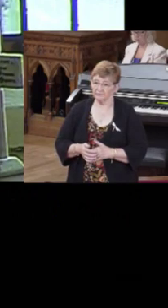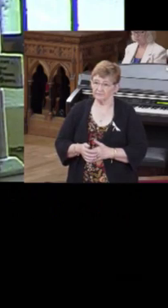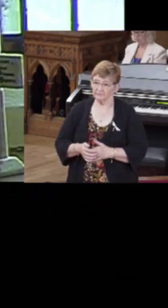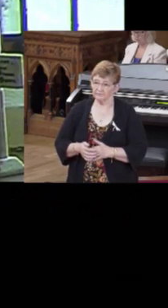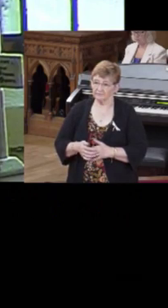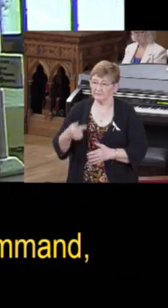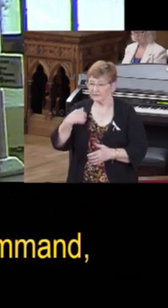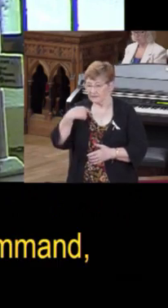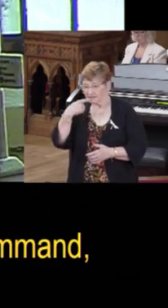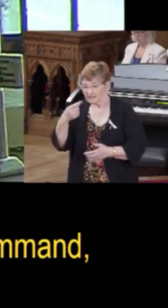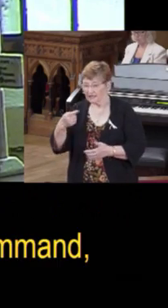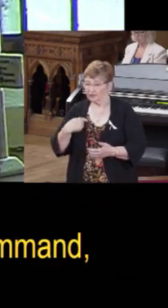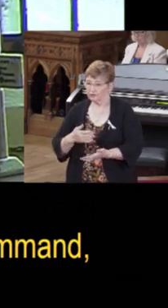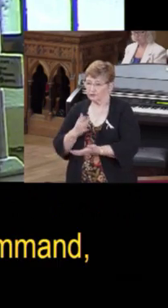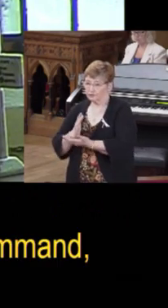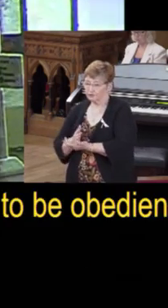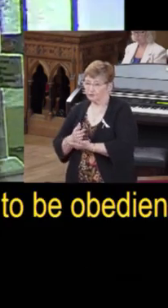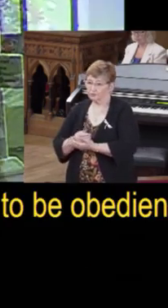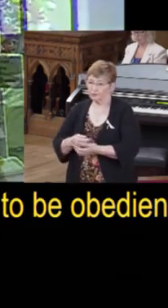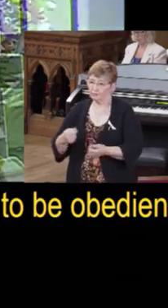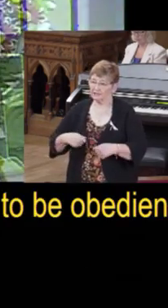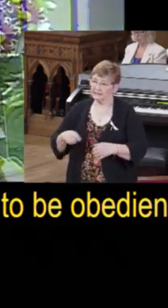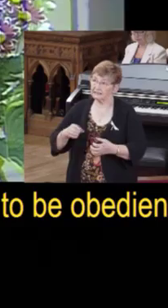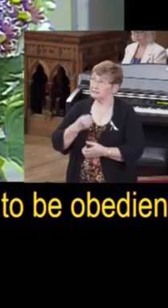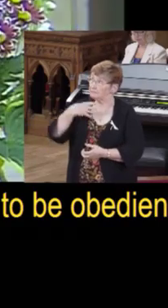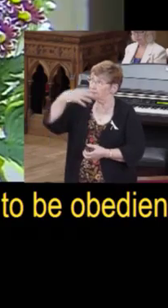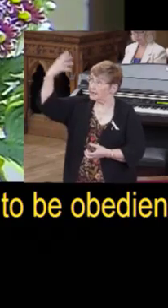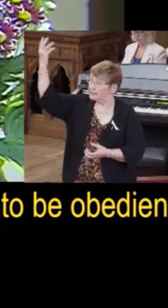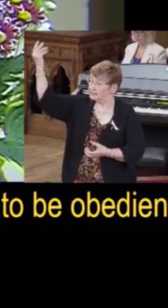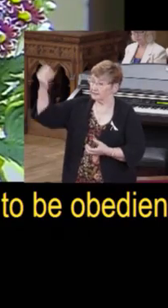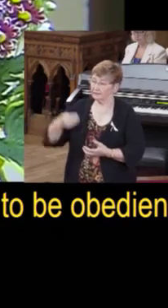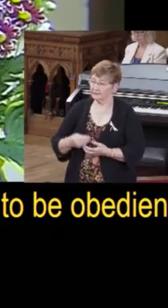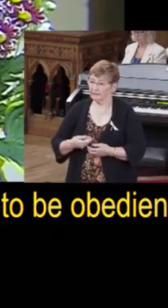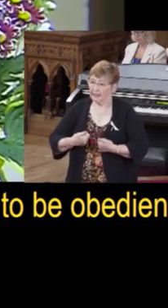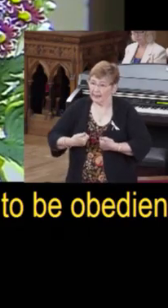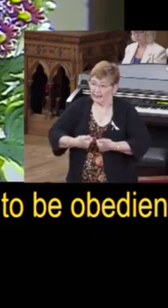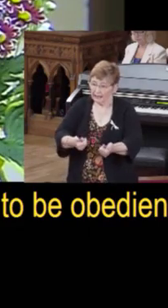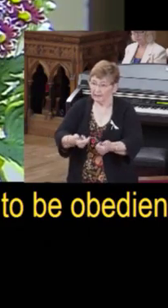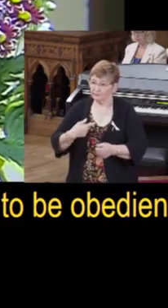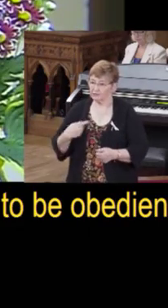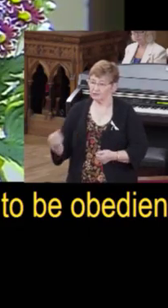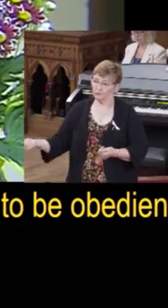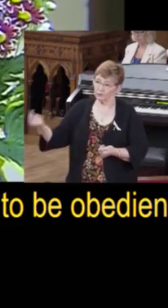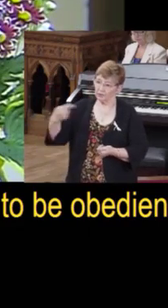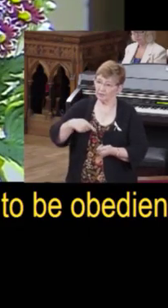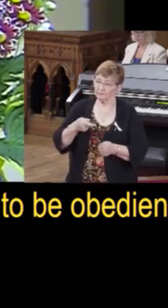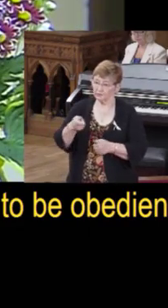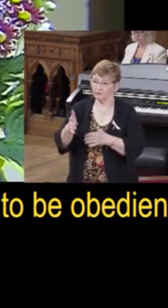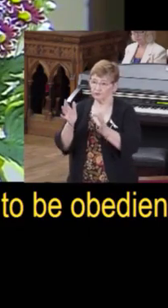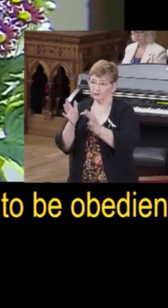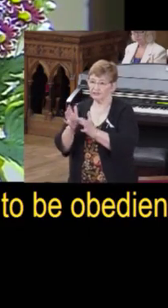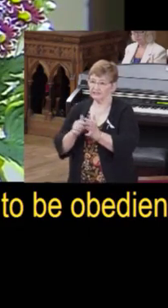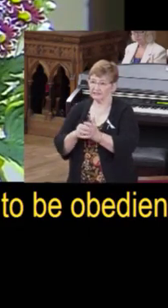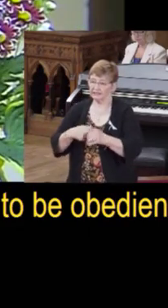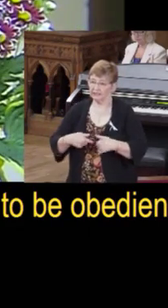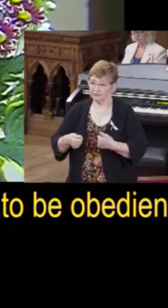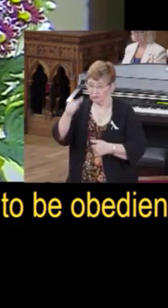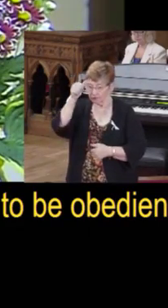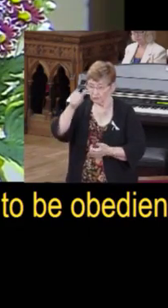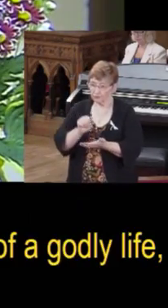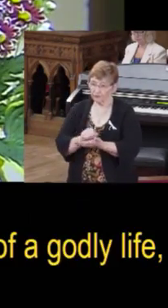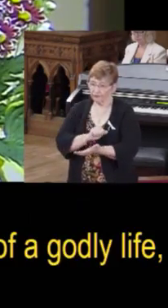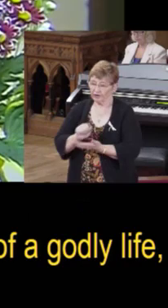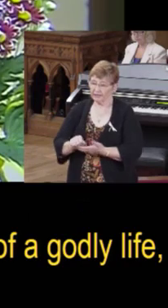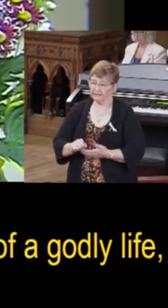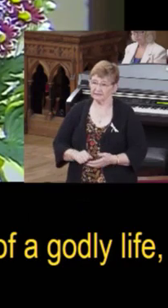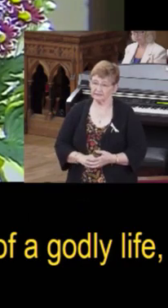Attentive to your word of command with reverent spirits, help us to be obedient to Jesus. May we